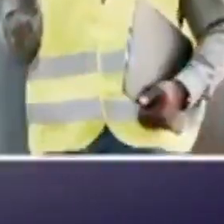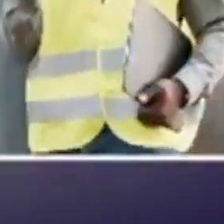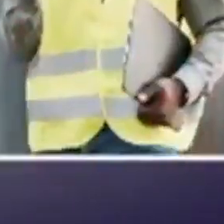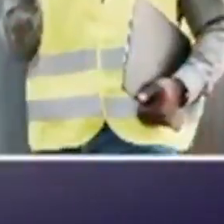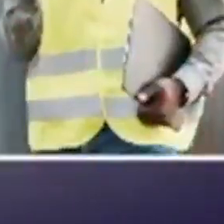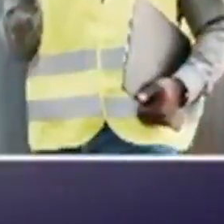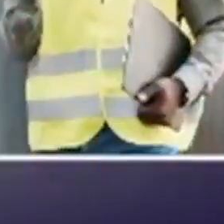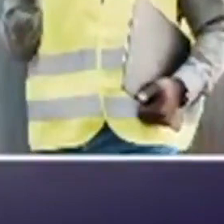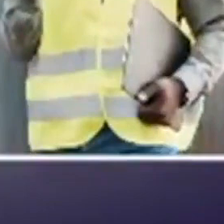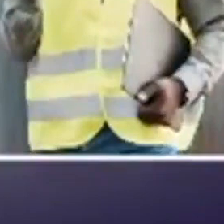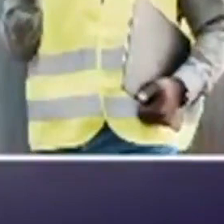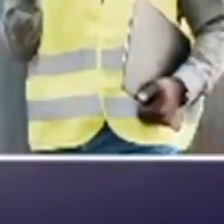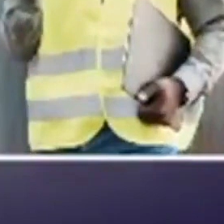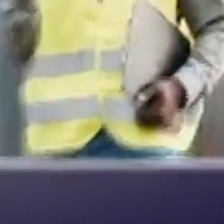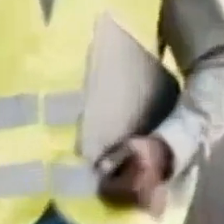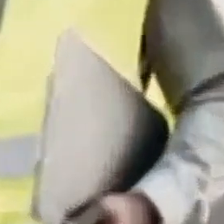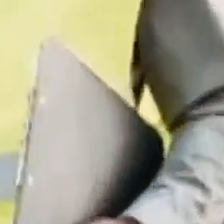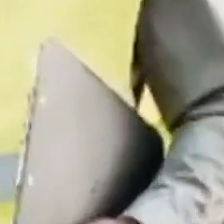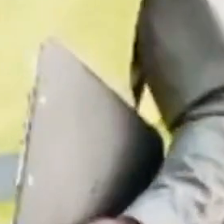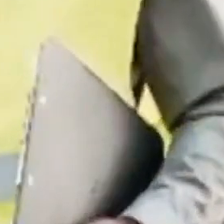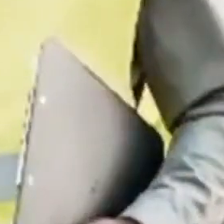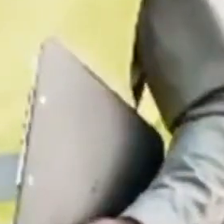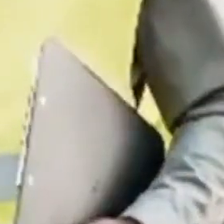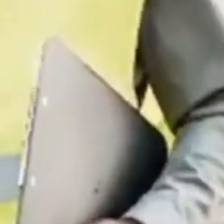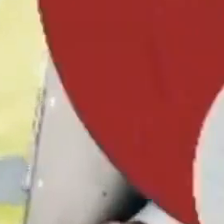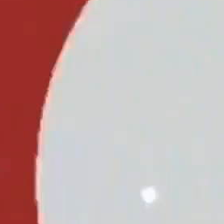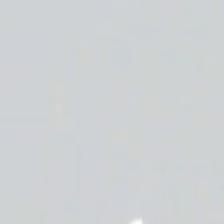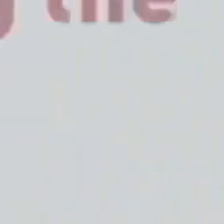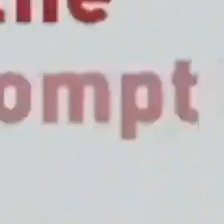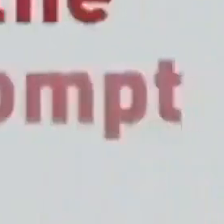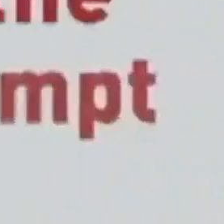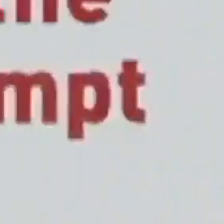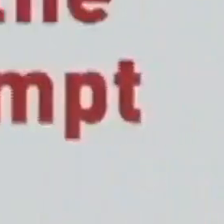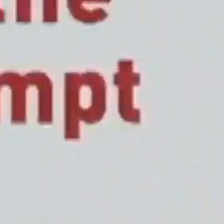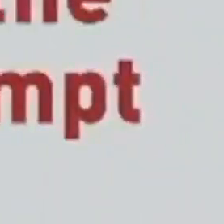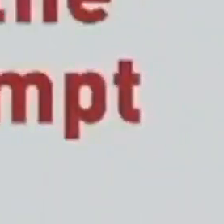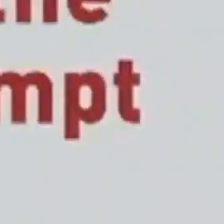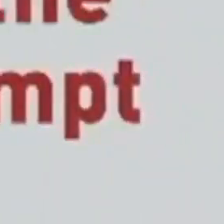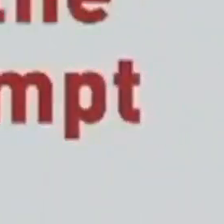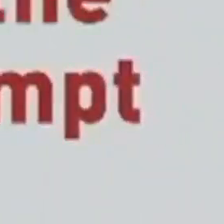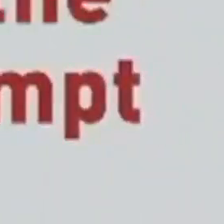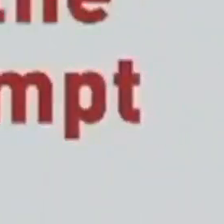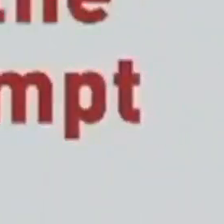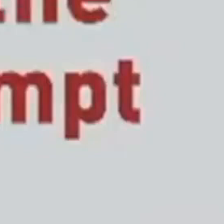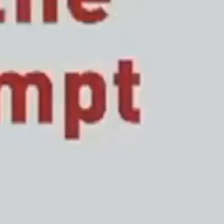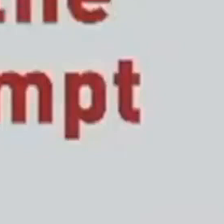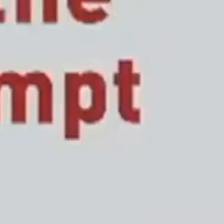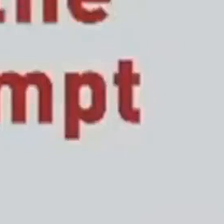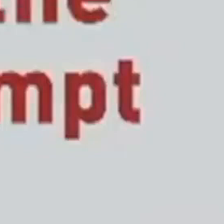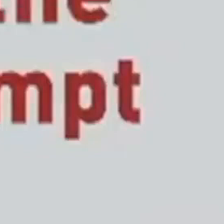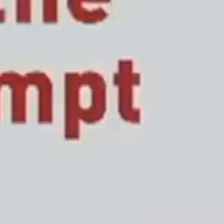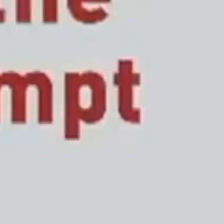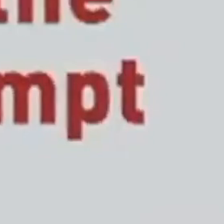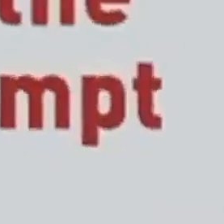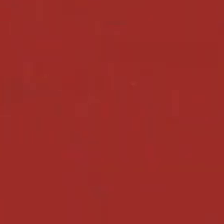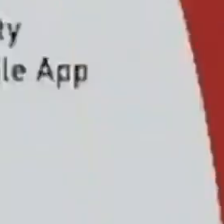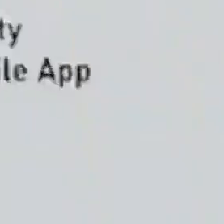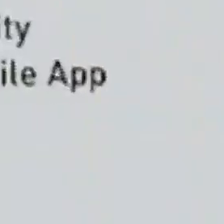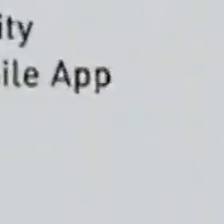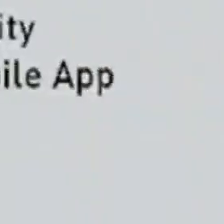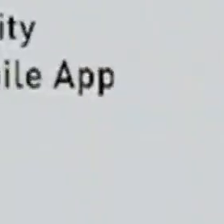No need to worry when you run low on cash when making payment for your business. Endeleza Biashara by accepting the top-up prompt to complete